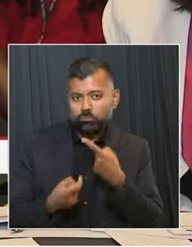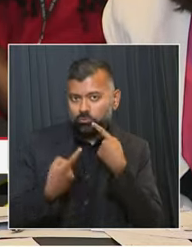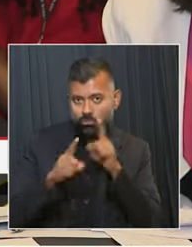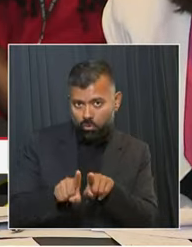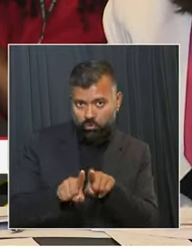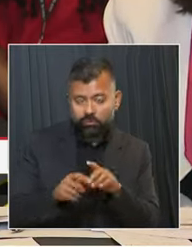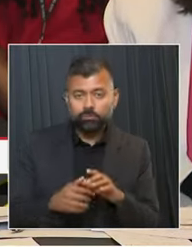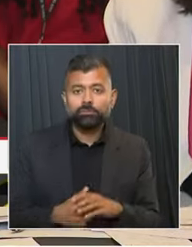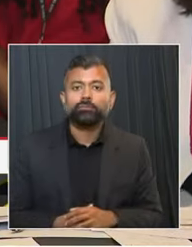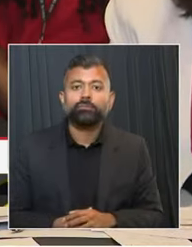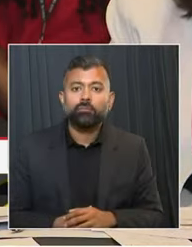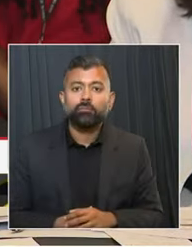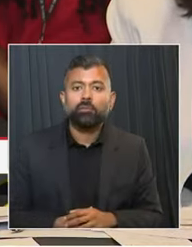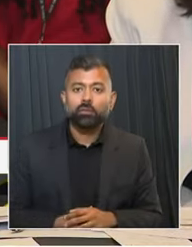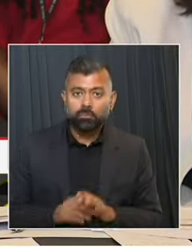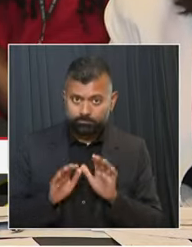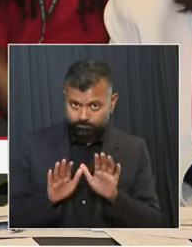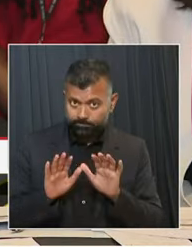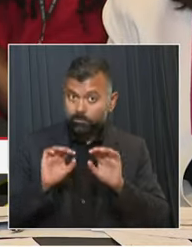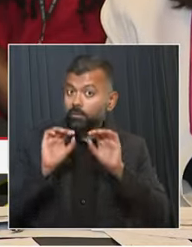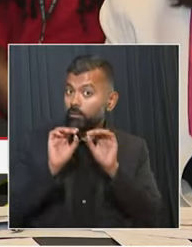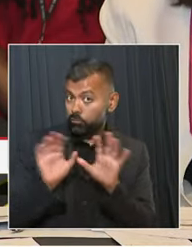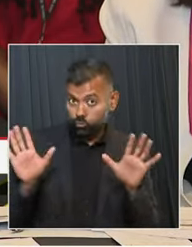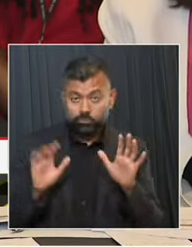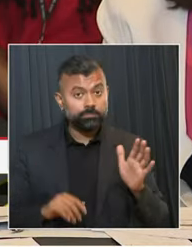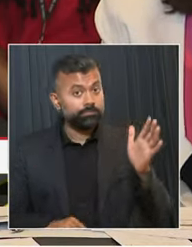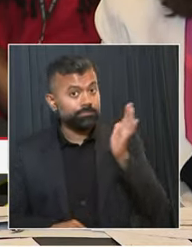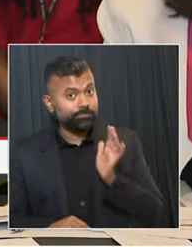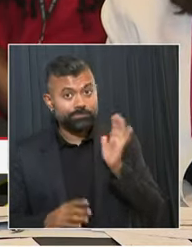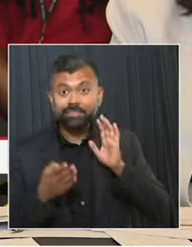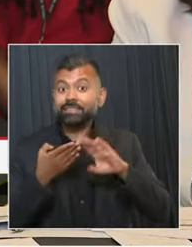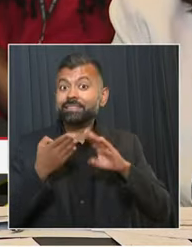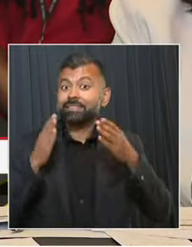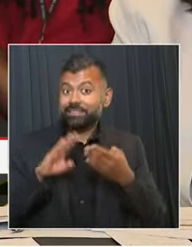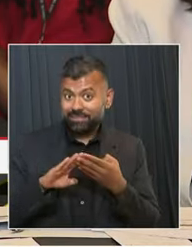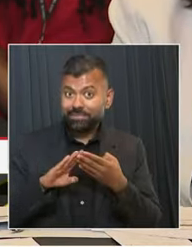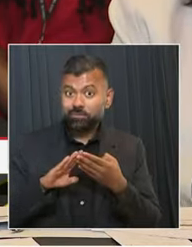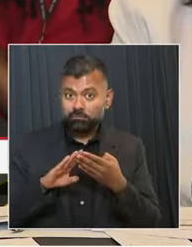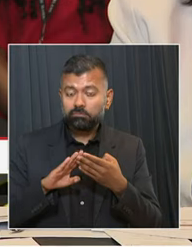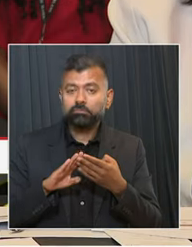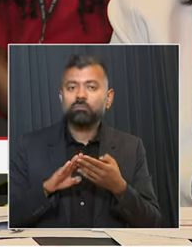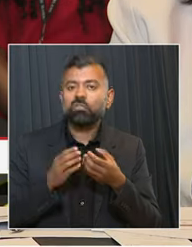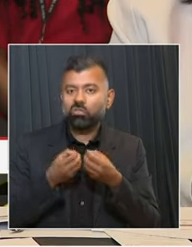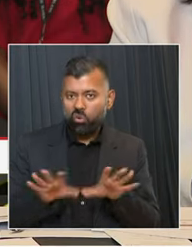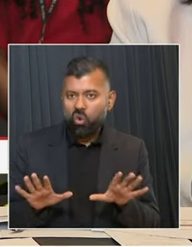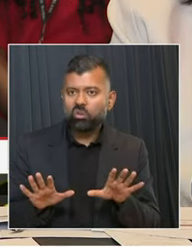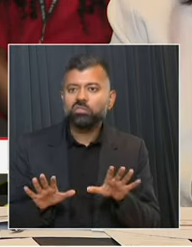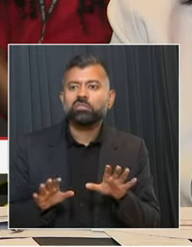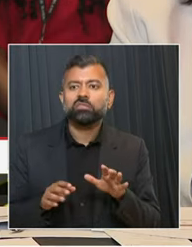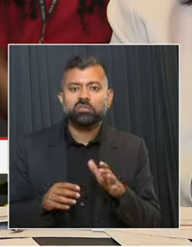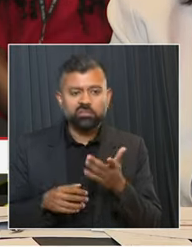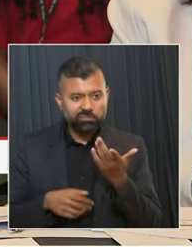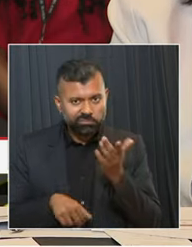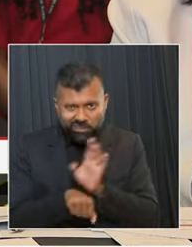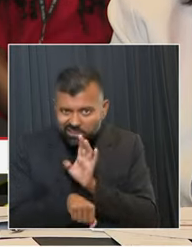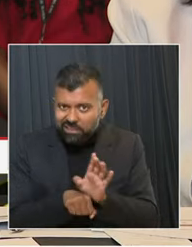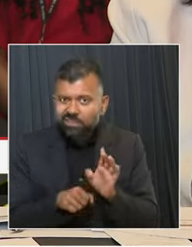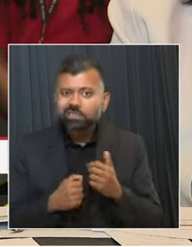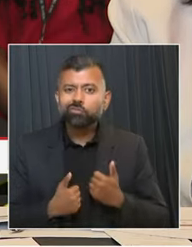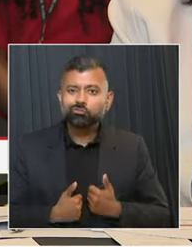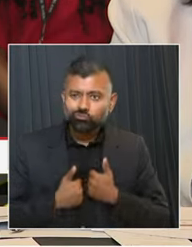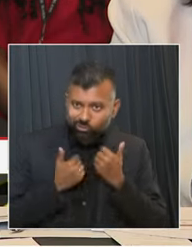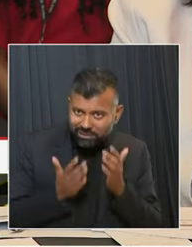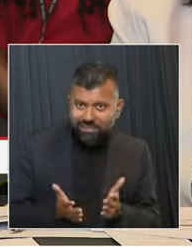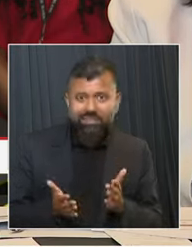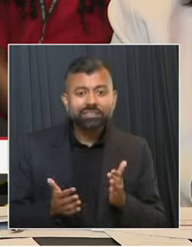the city was losing residents and losing businesses, when we were the murder capital of the world, when nobody wanted to go